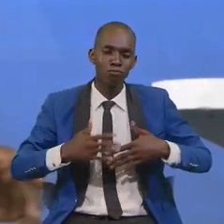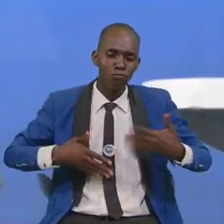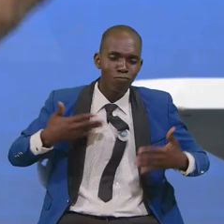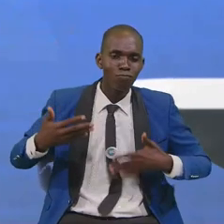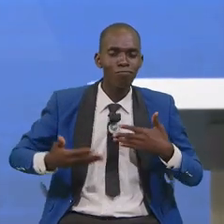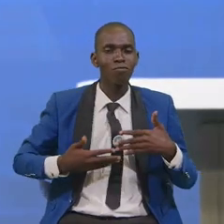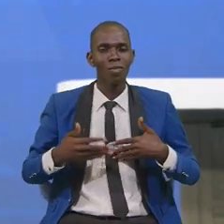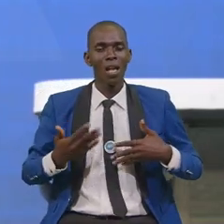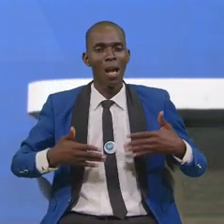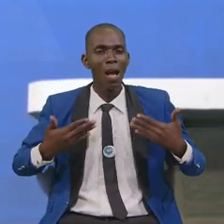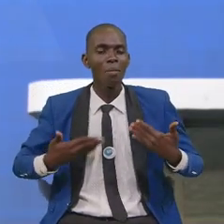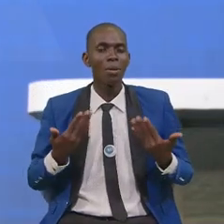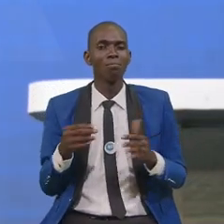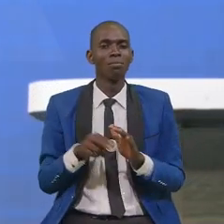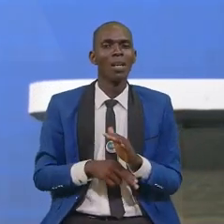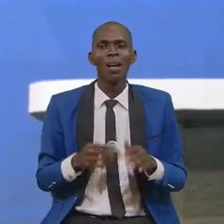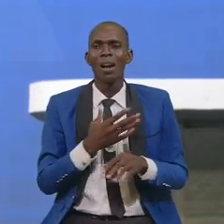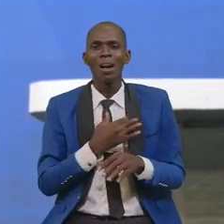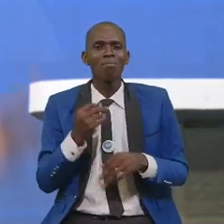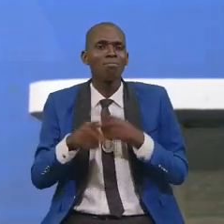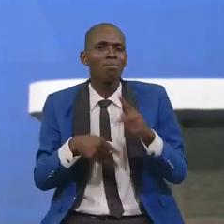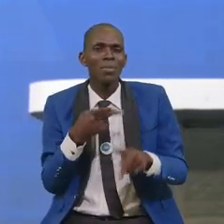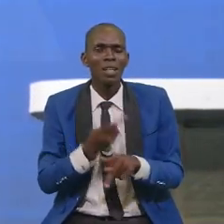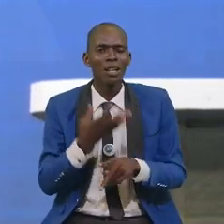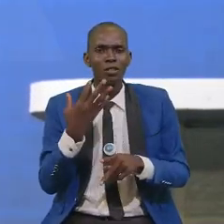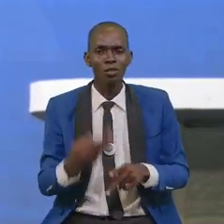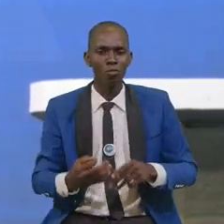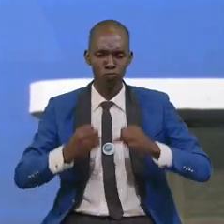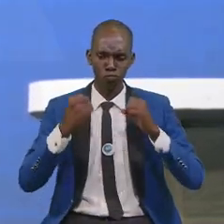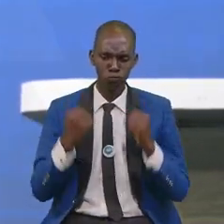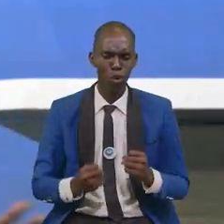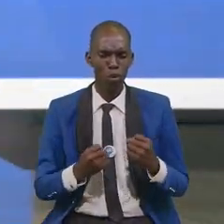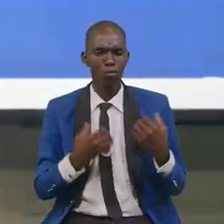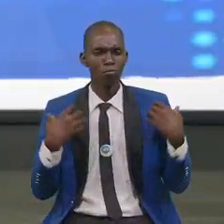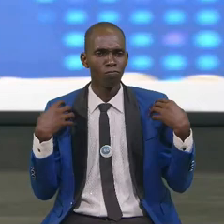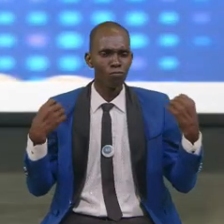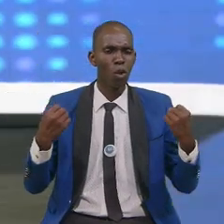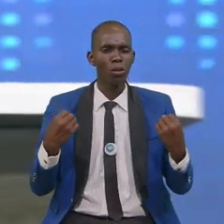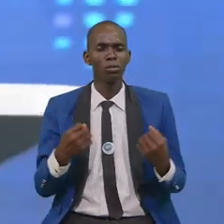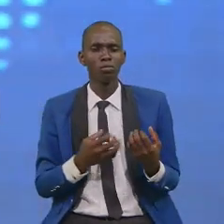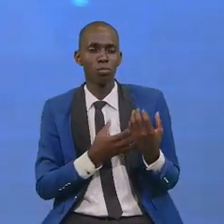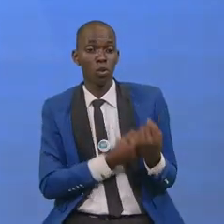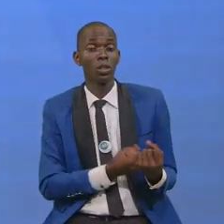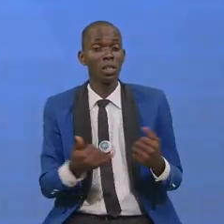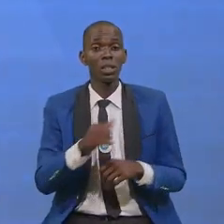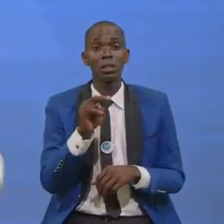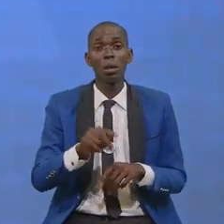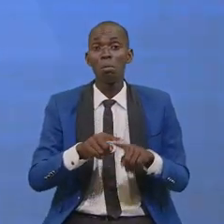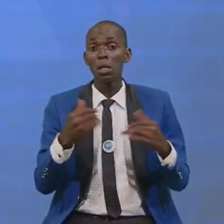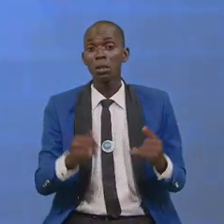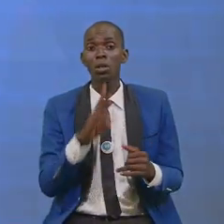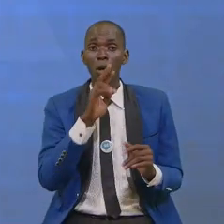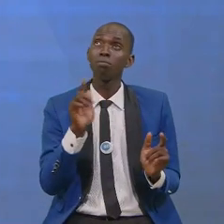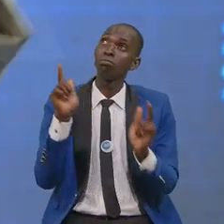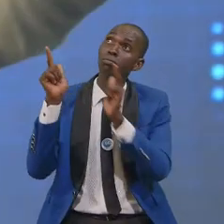happiness, and the kind of backbone courage that they need. But now you are coming to Christ, everything you